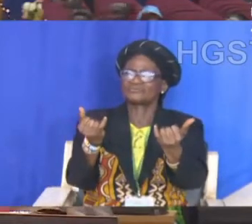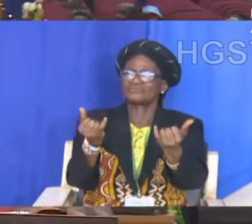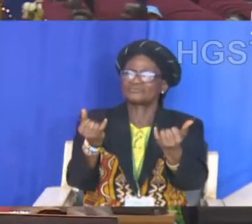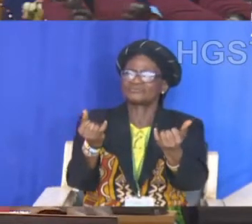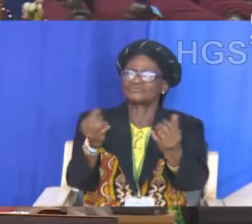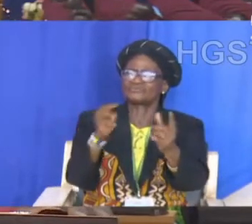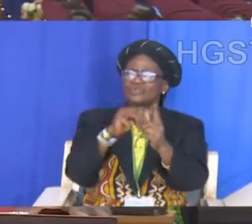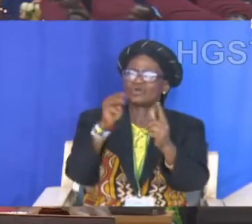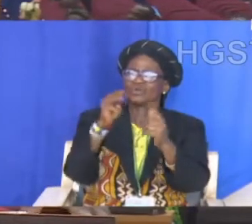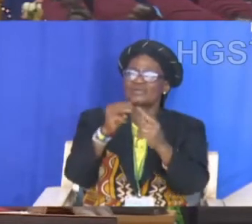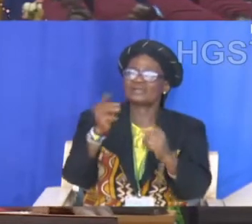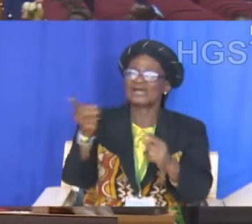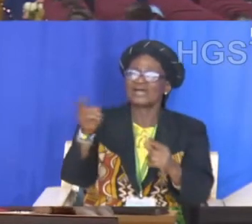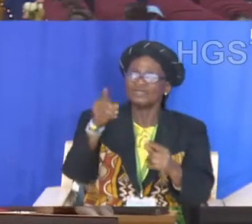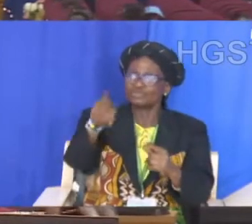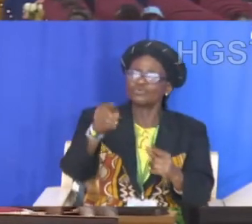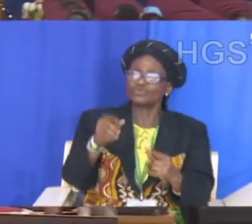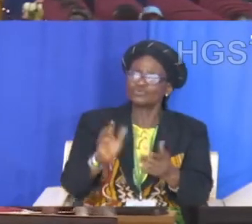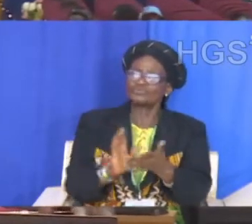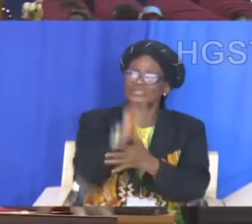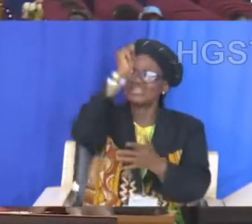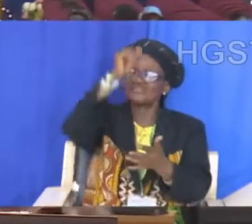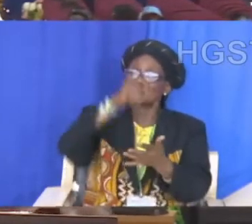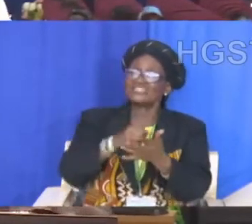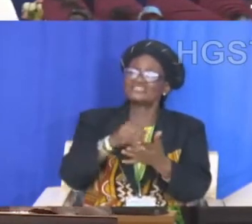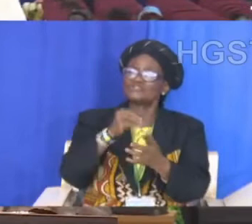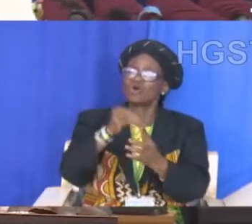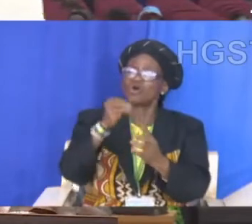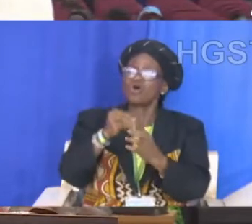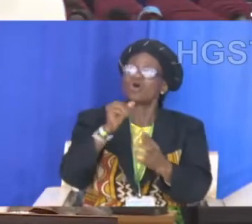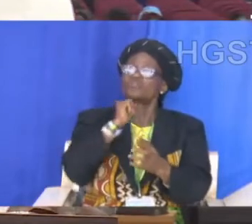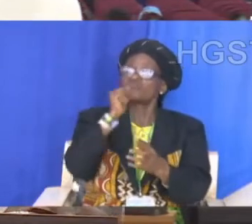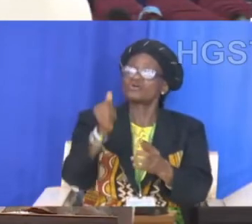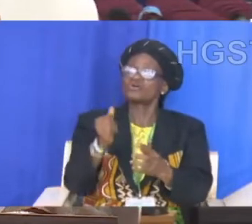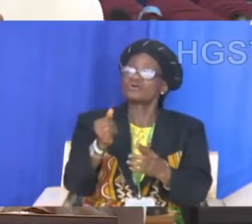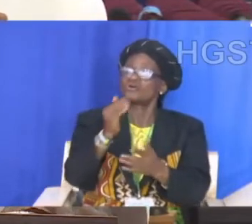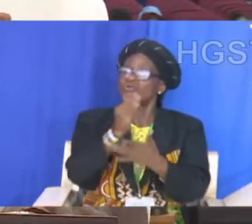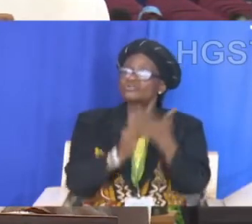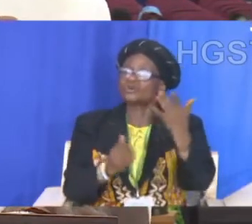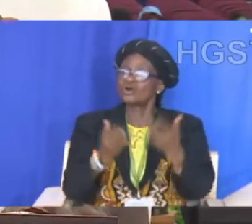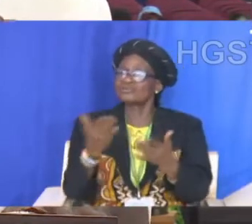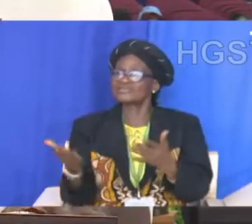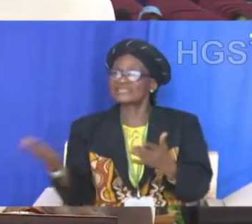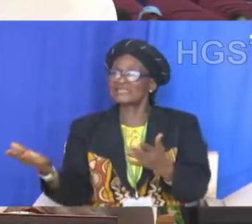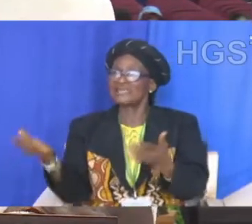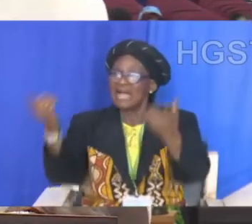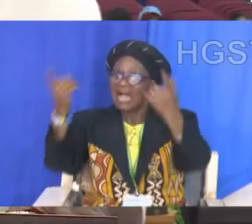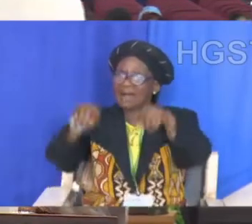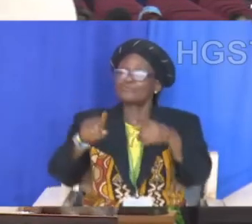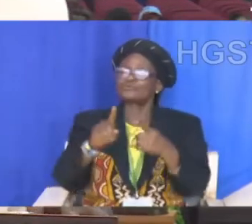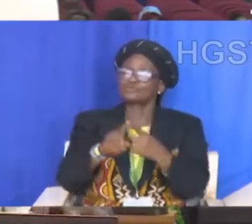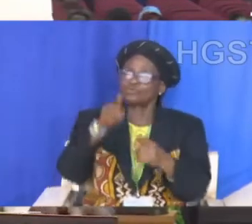Whether you believe it or not, certain things happen to you during the Congress.